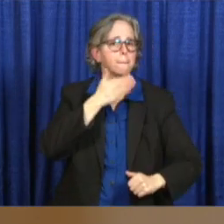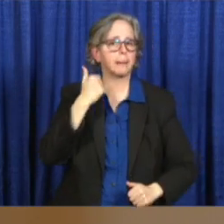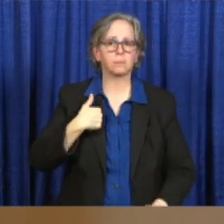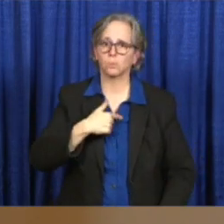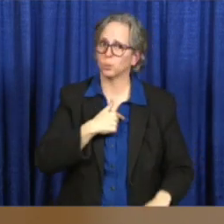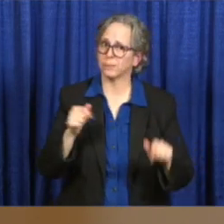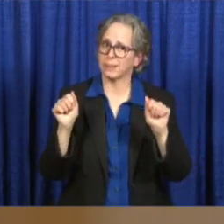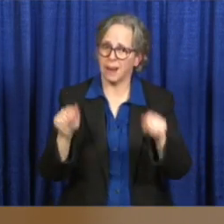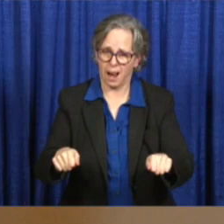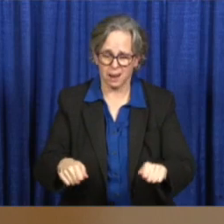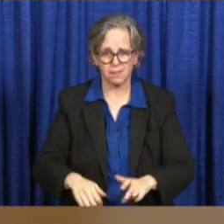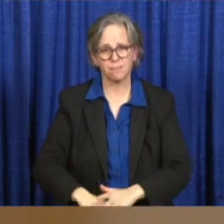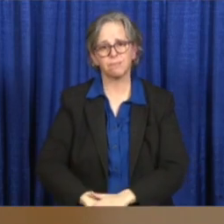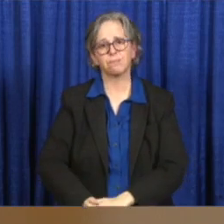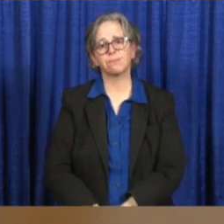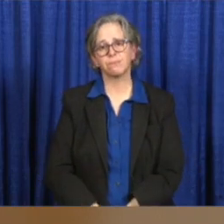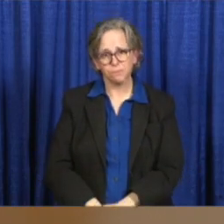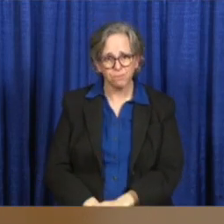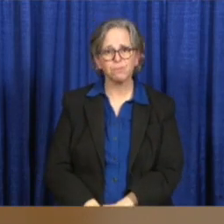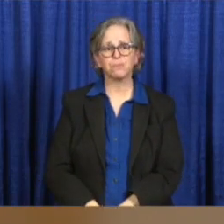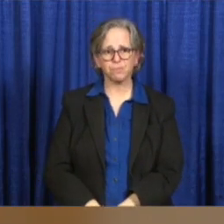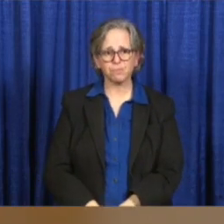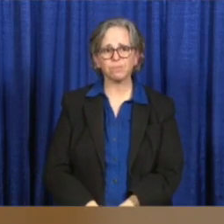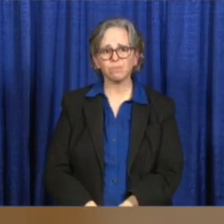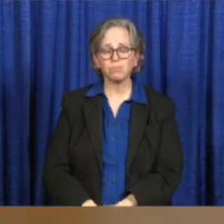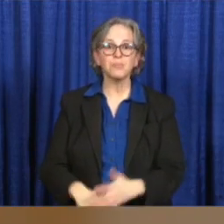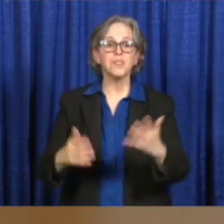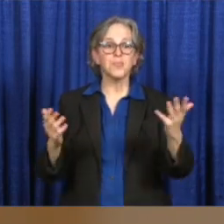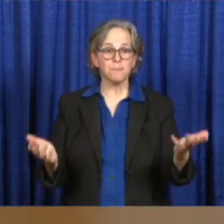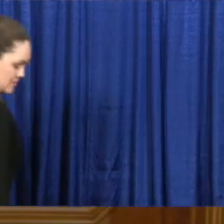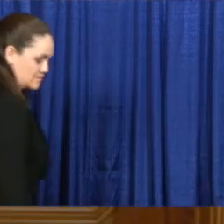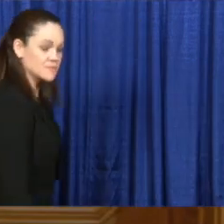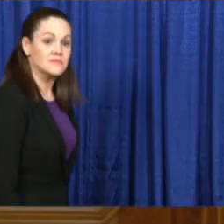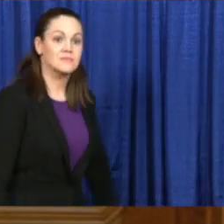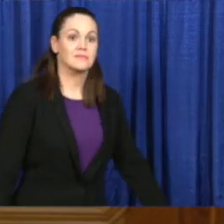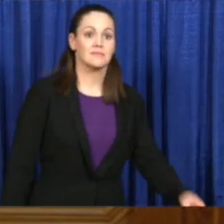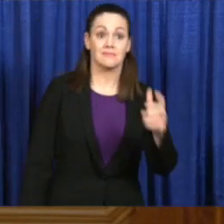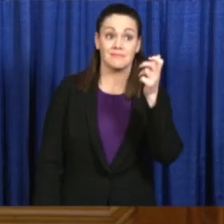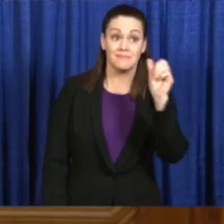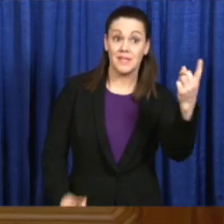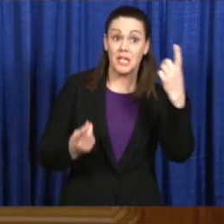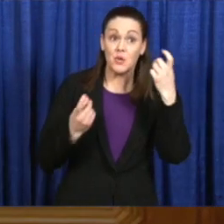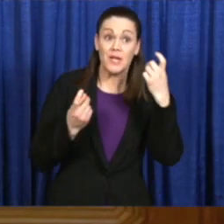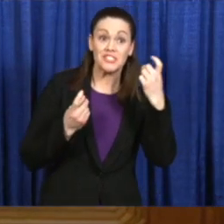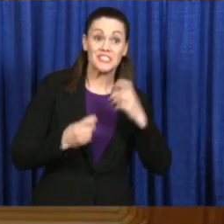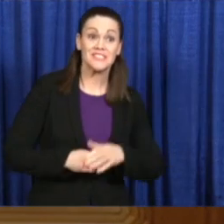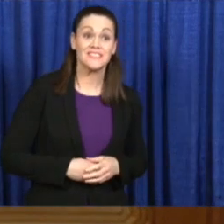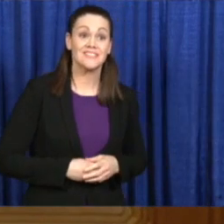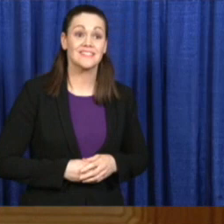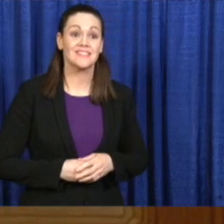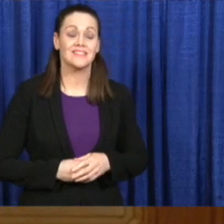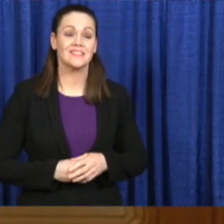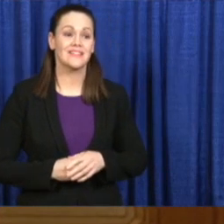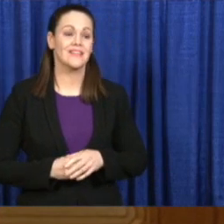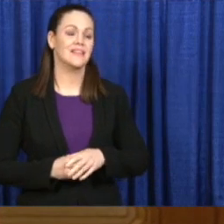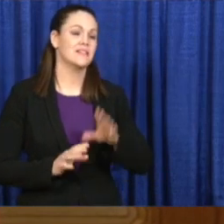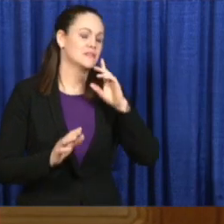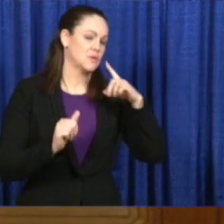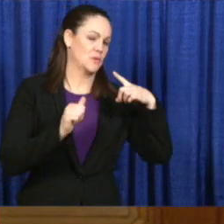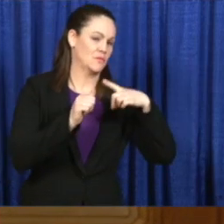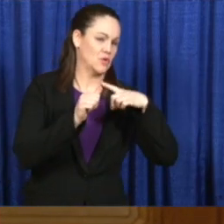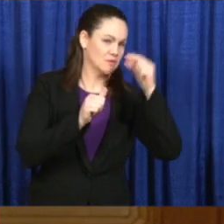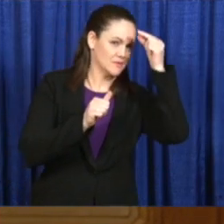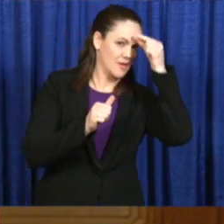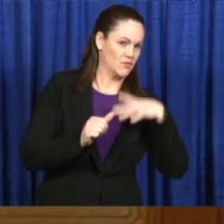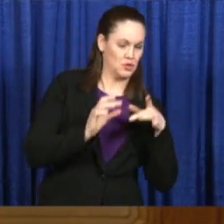possible. With that, we welcome your questions. As they're coming up, I want to kind of describe the